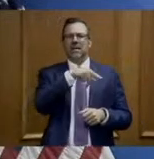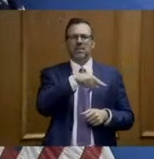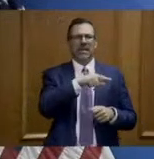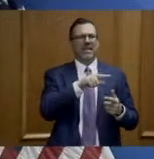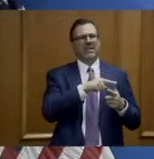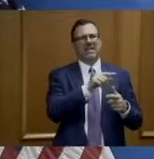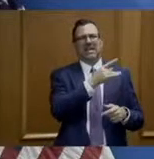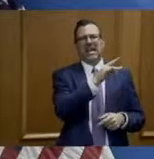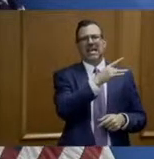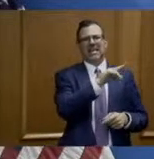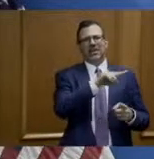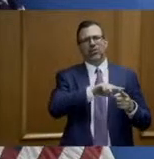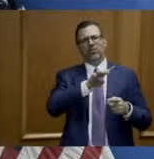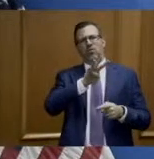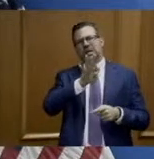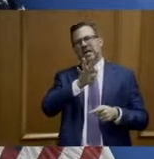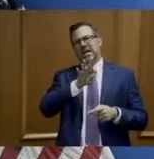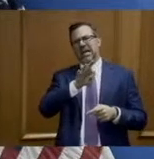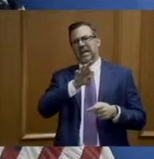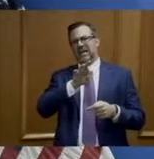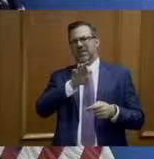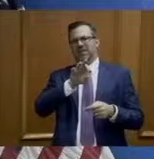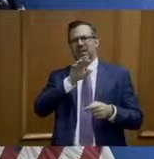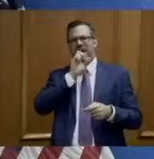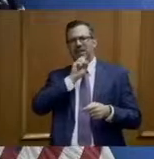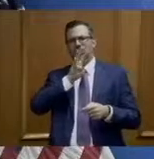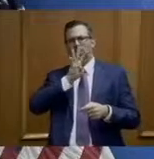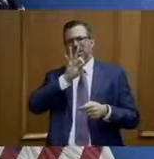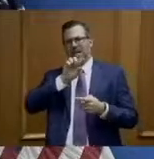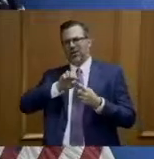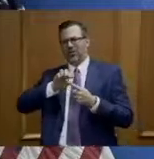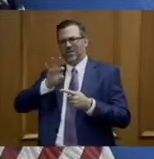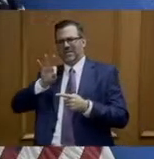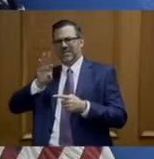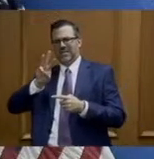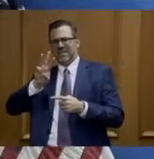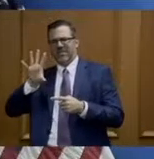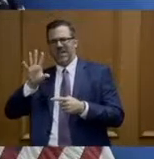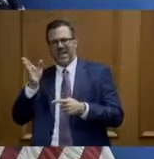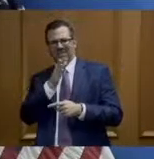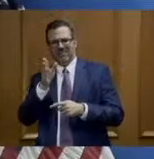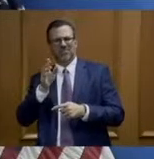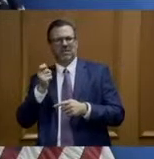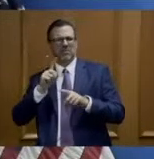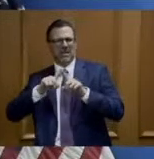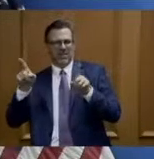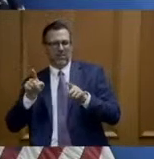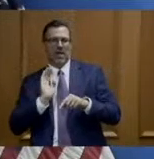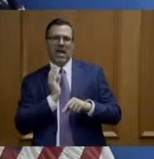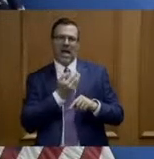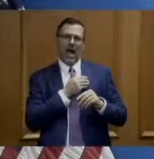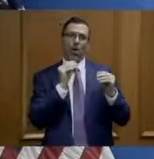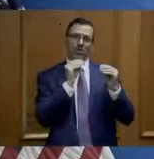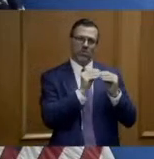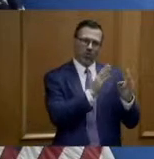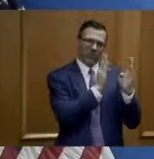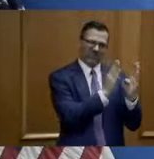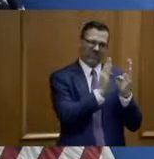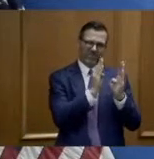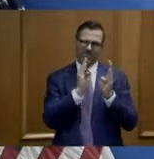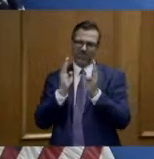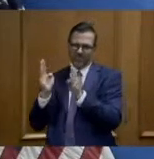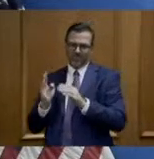to 65. But we have the CDC standard and sometimes even more stringent in certain areas. Related